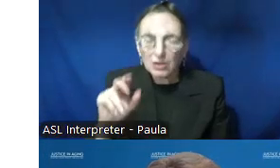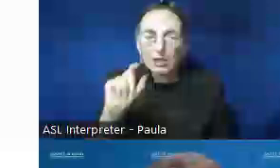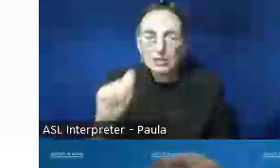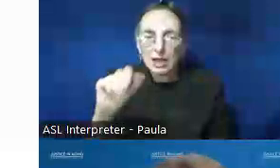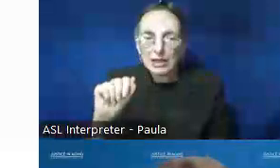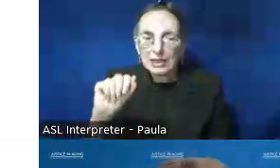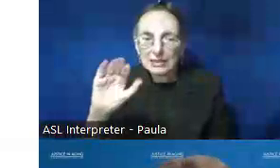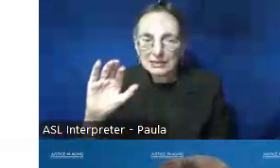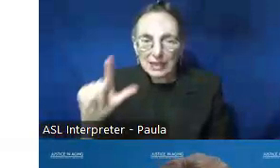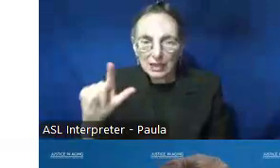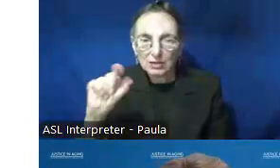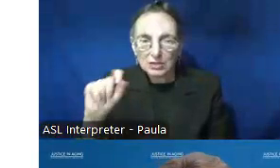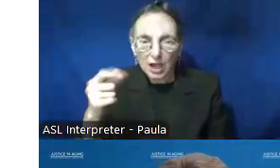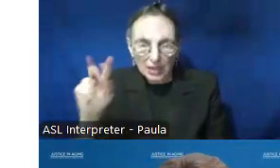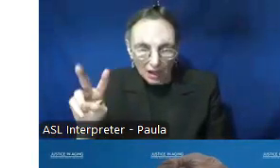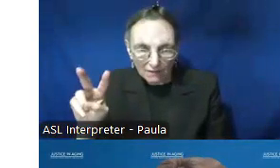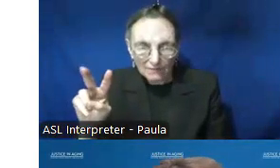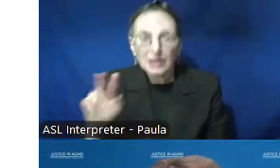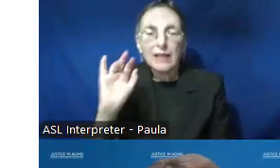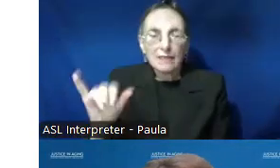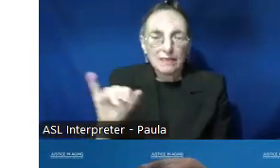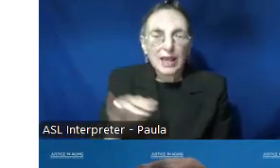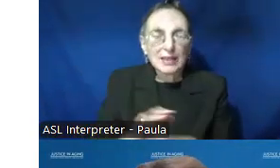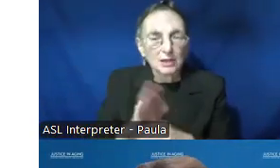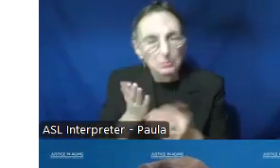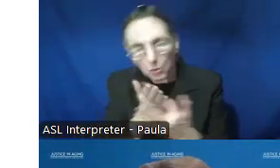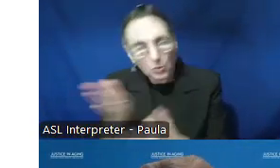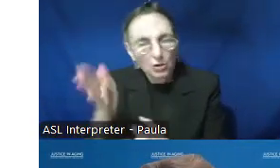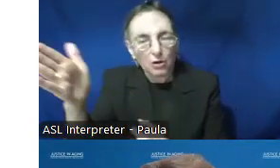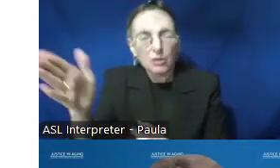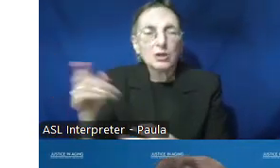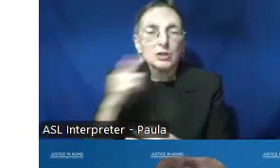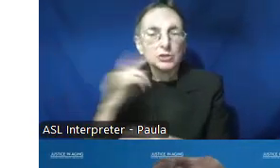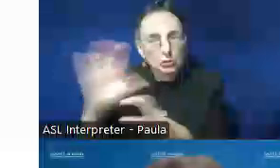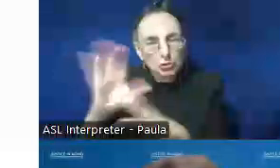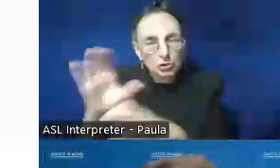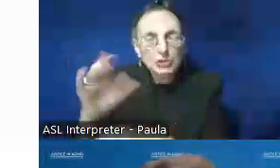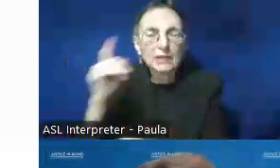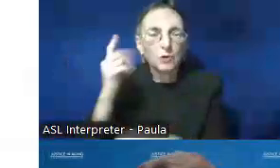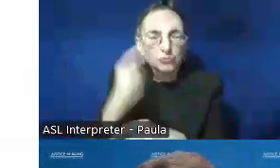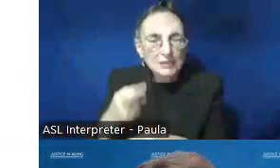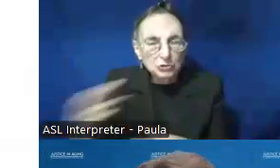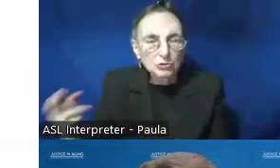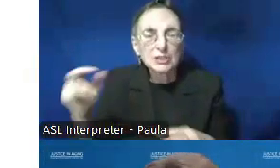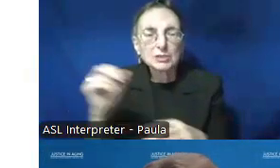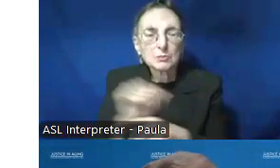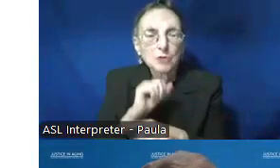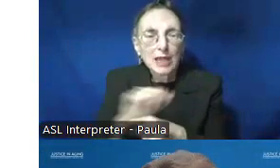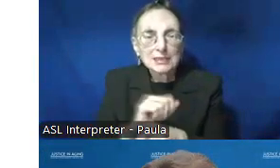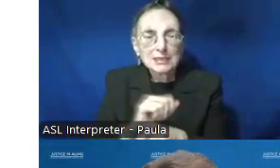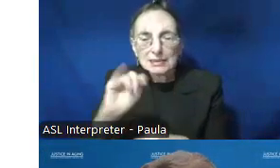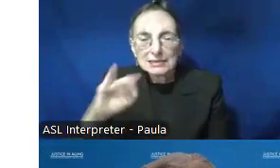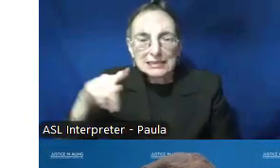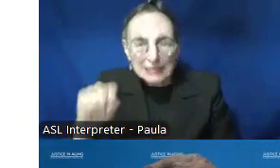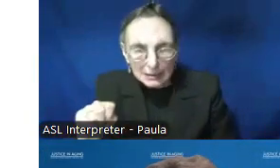ncler.acl.gov. And that's a portal to searching for resources, practice tips, and in order to request